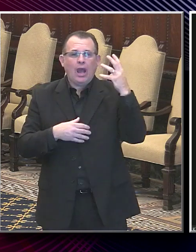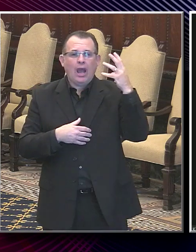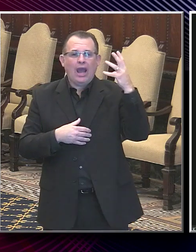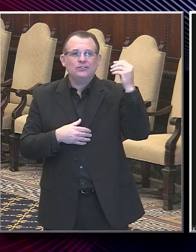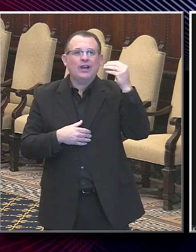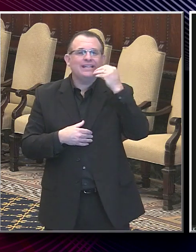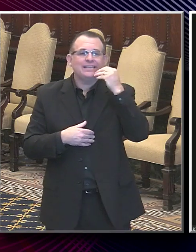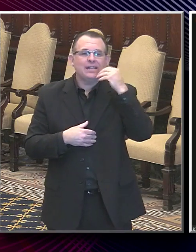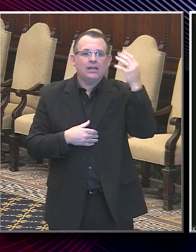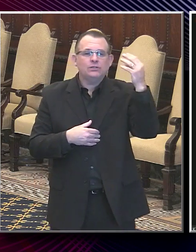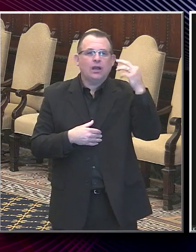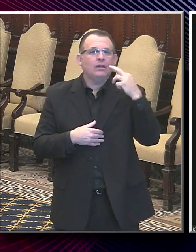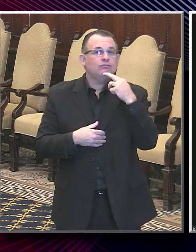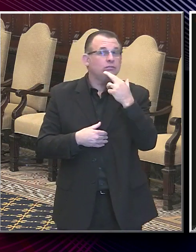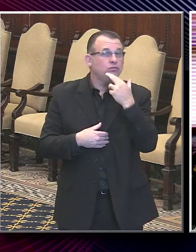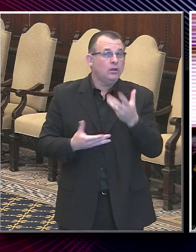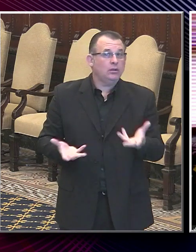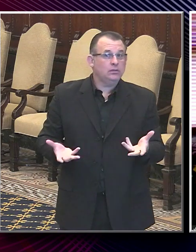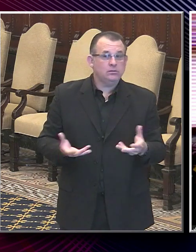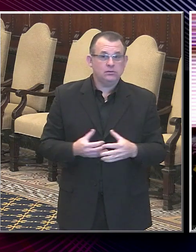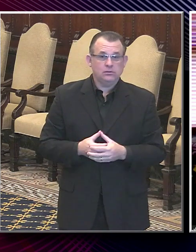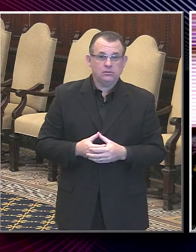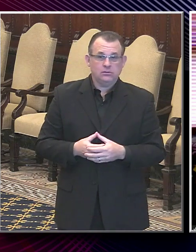restaurants? Doctor?